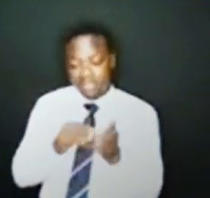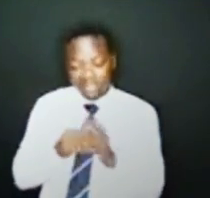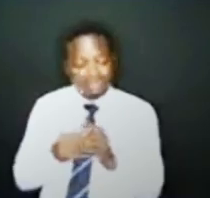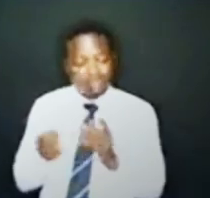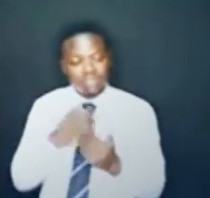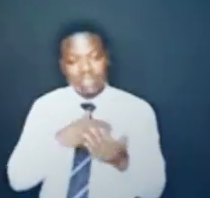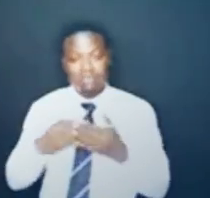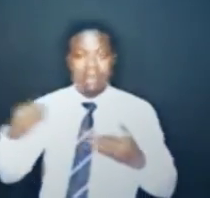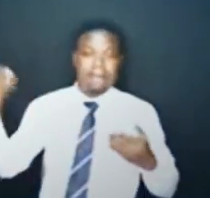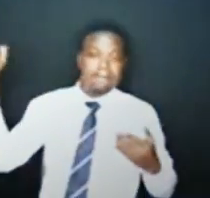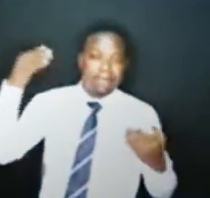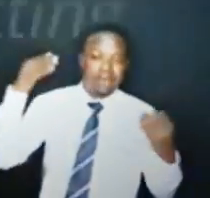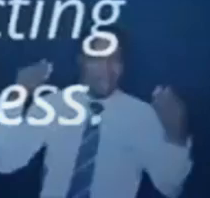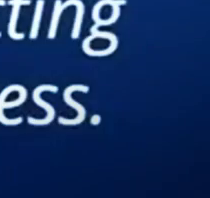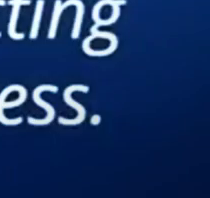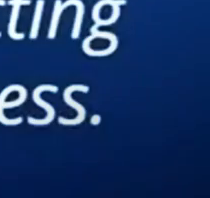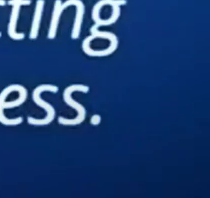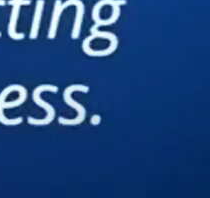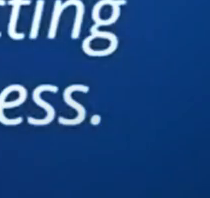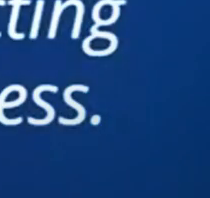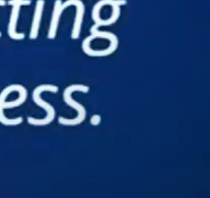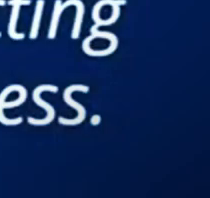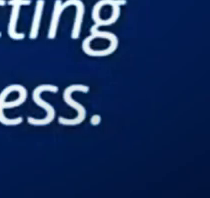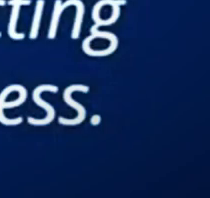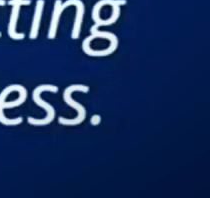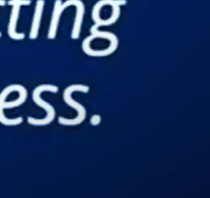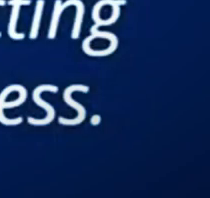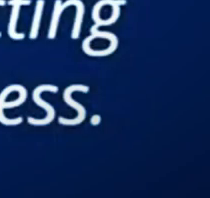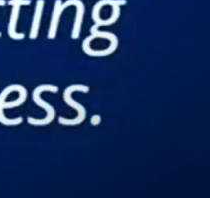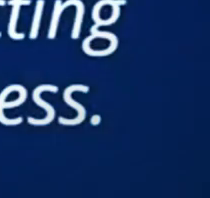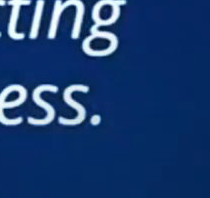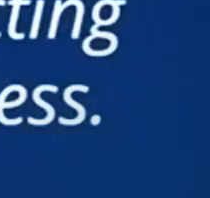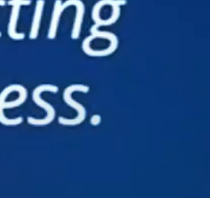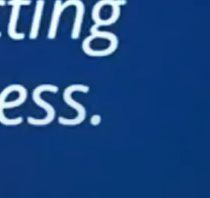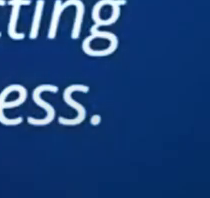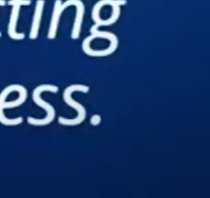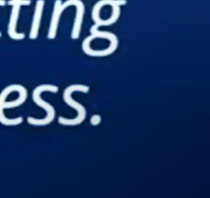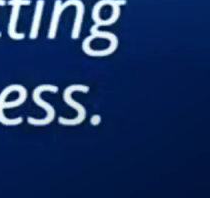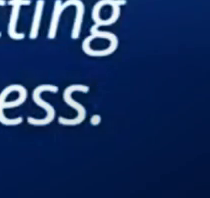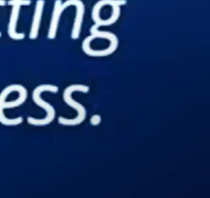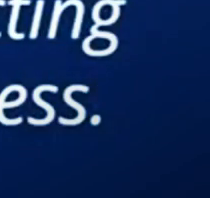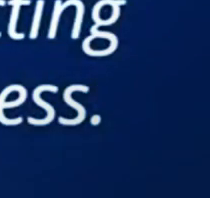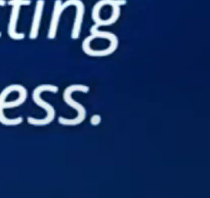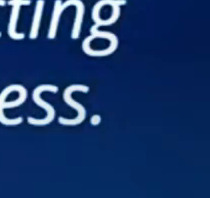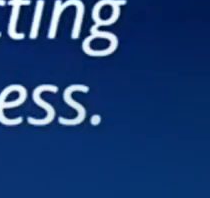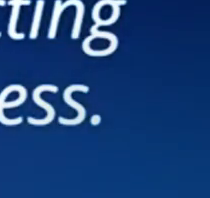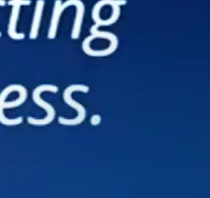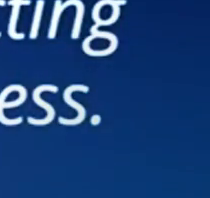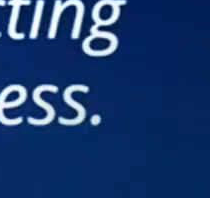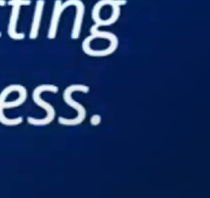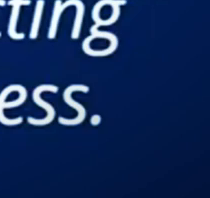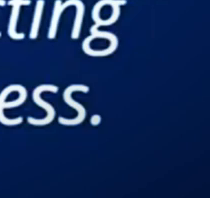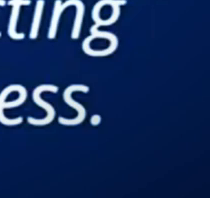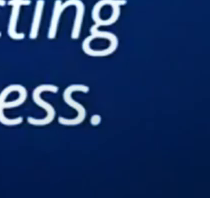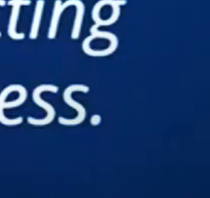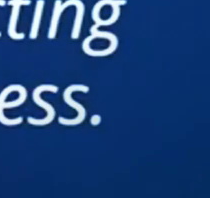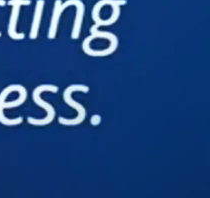offenses, you develop an attitude against contracting bitterness.